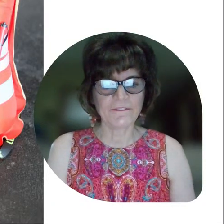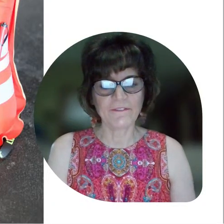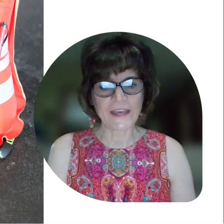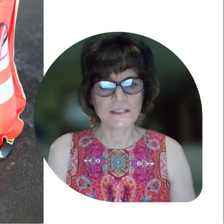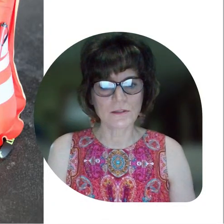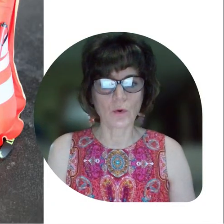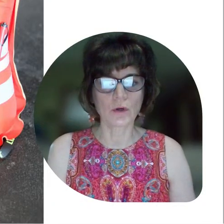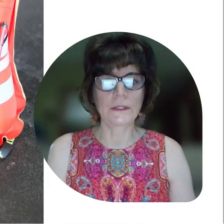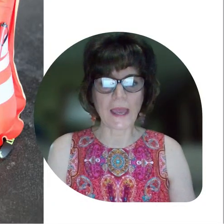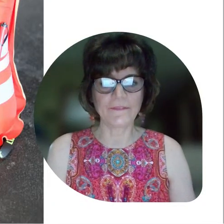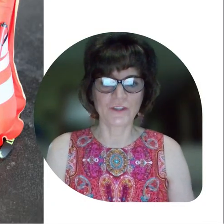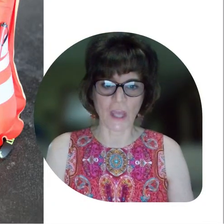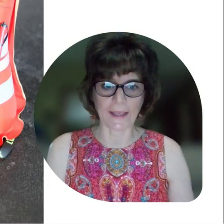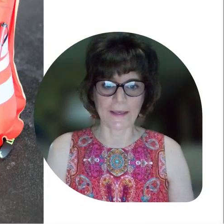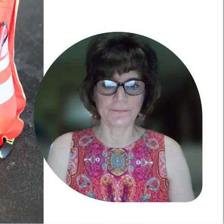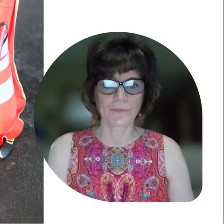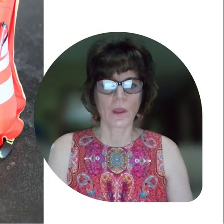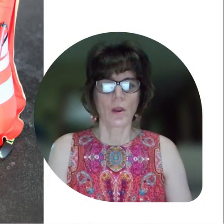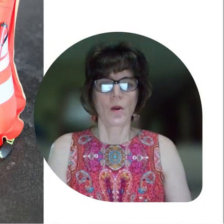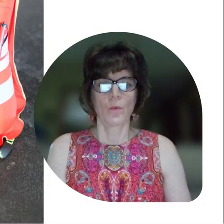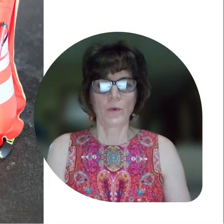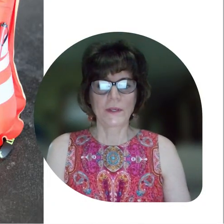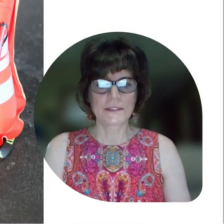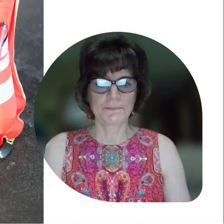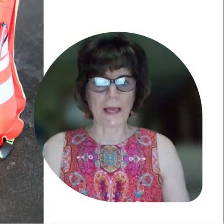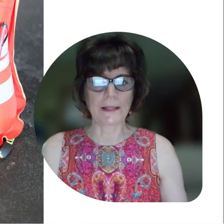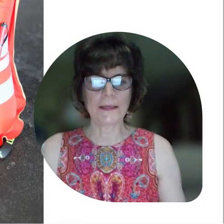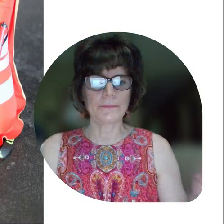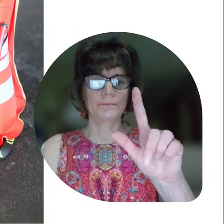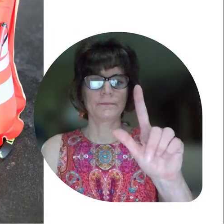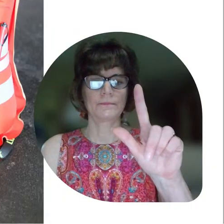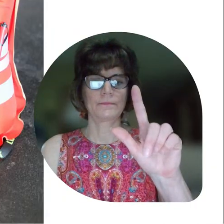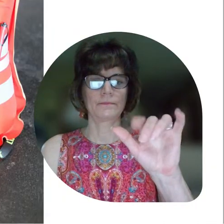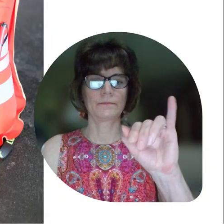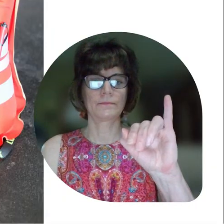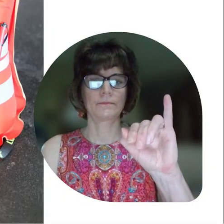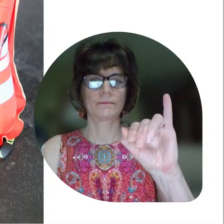Life vest or life jacket. We can spell it.